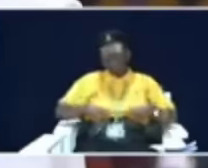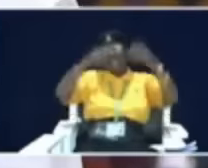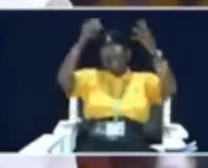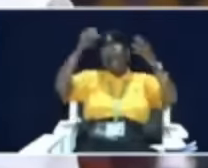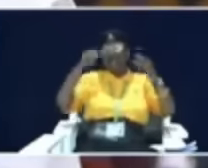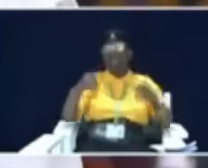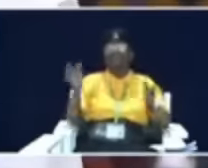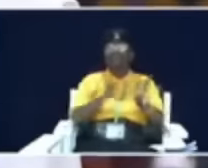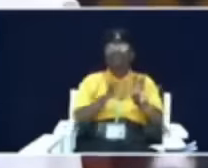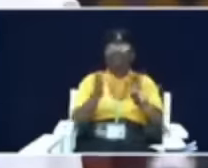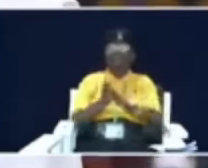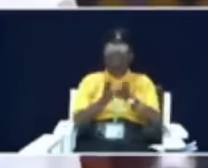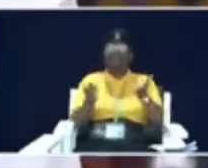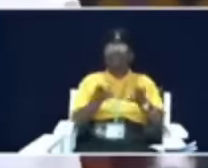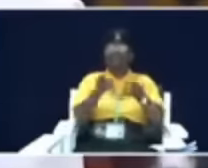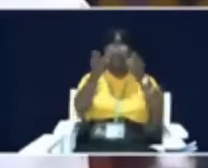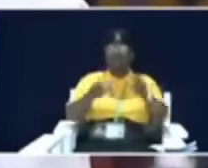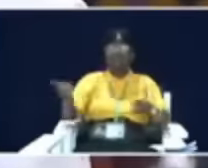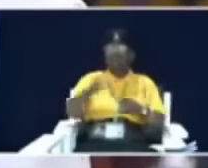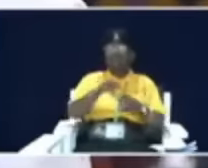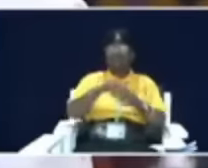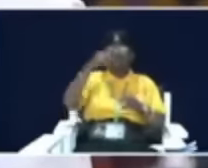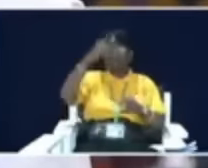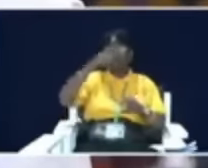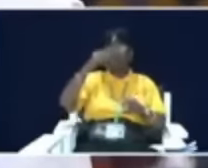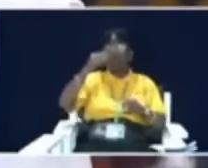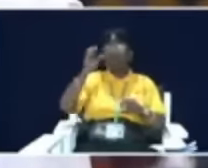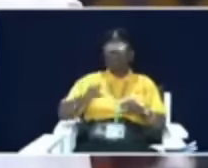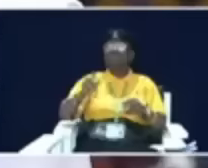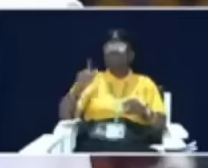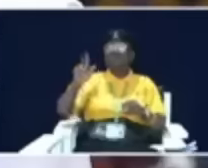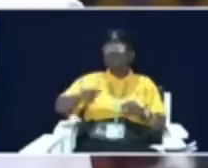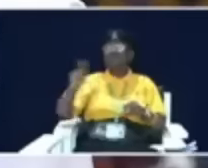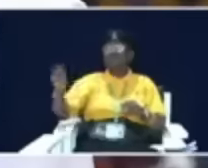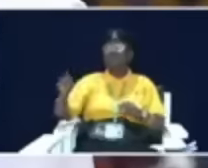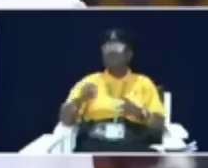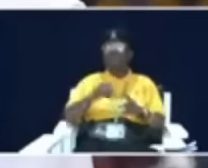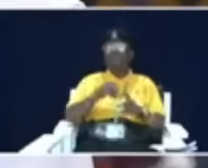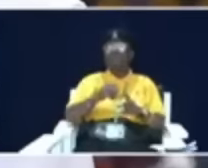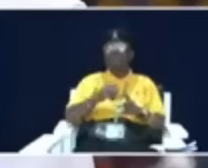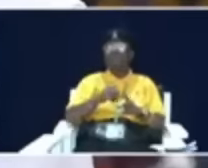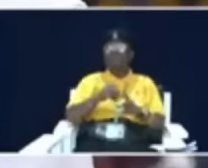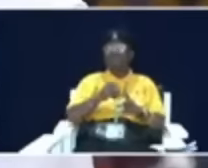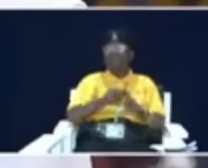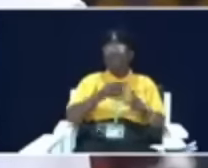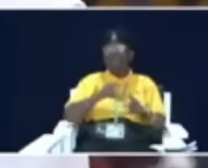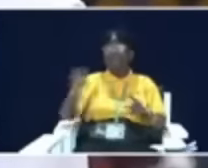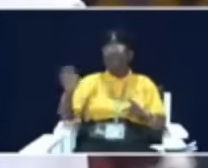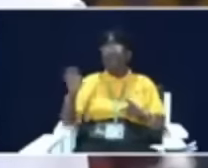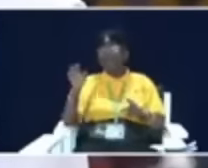The Bible warns you in Proverbs chapter 22 from verse 24 to 25. Proverbs 22.